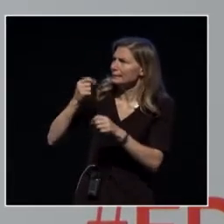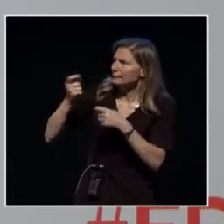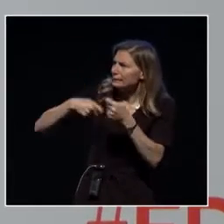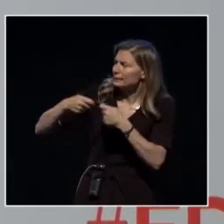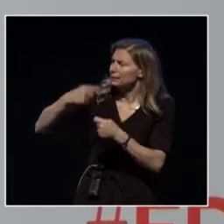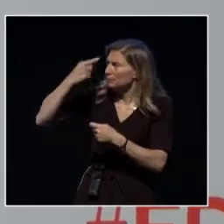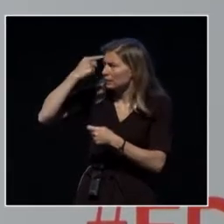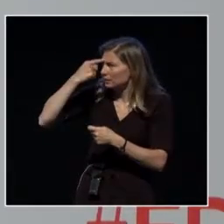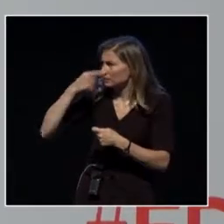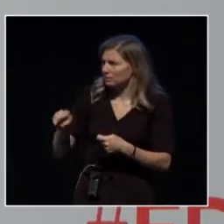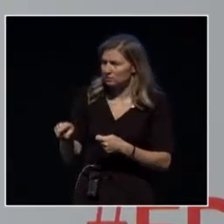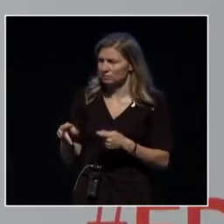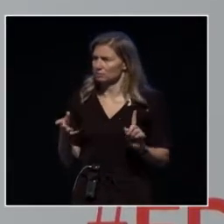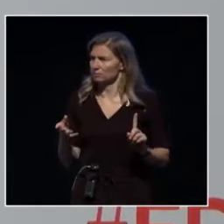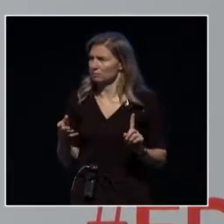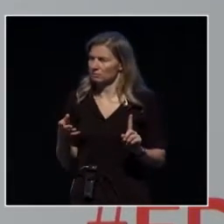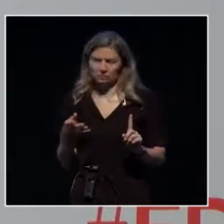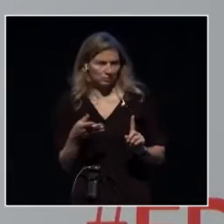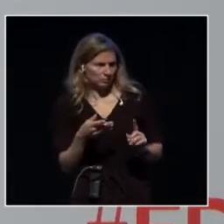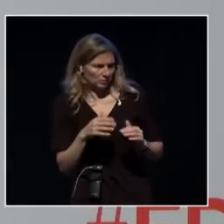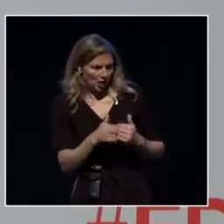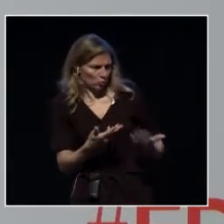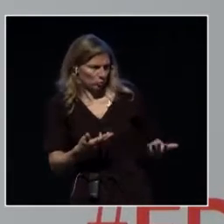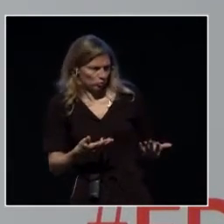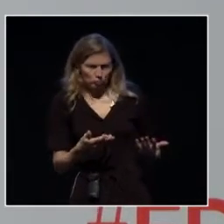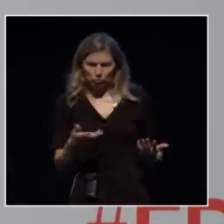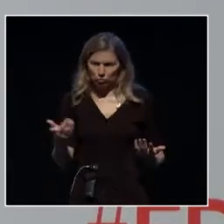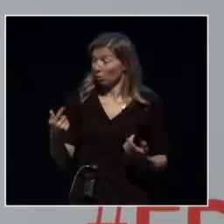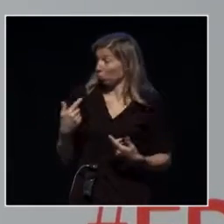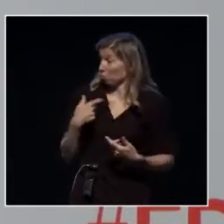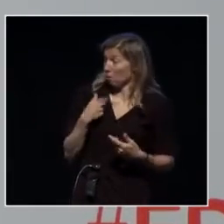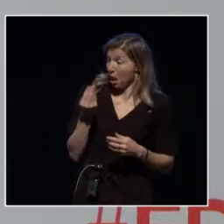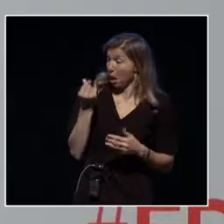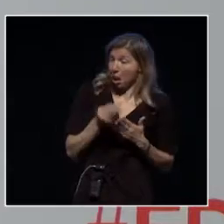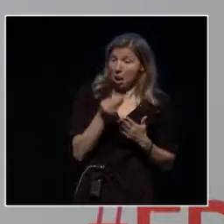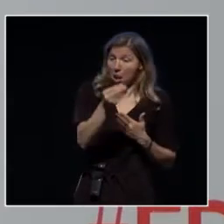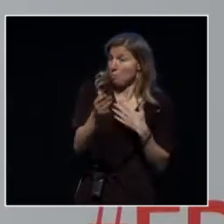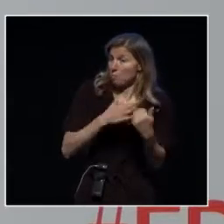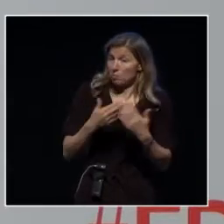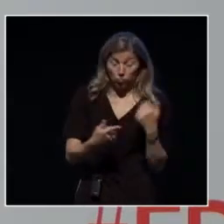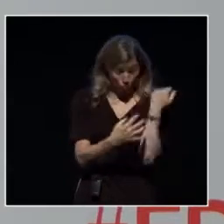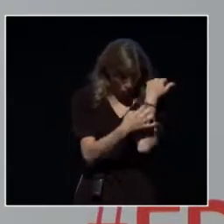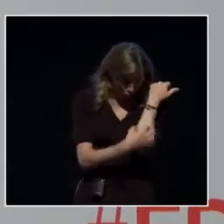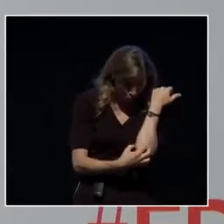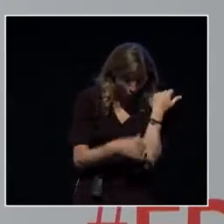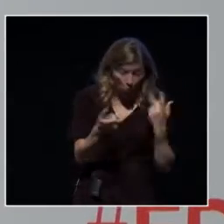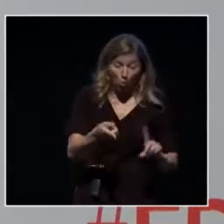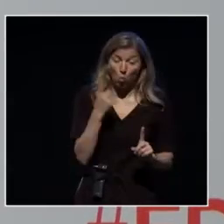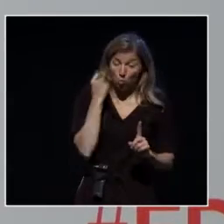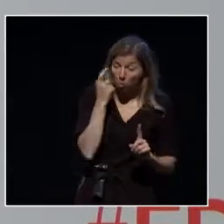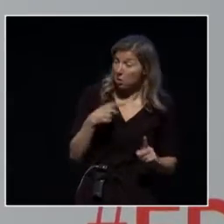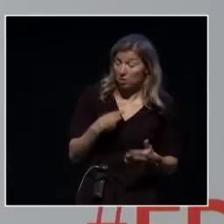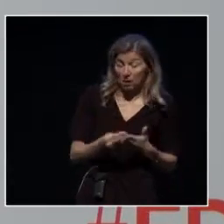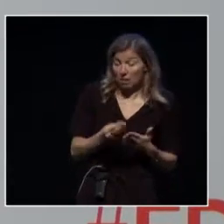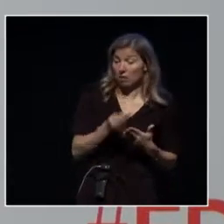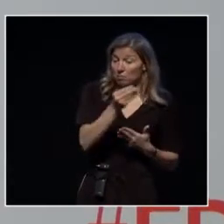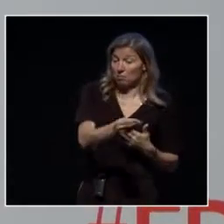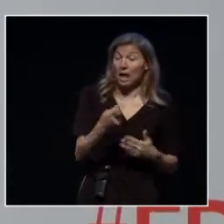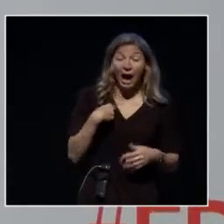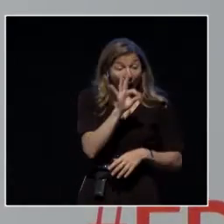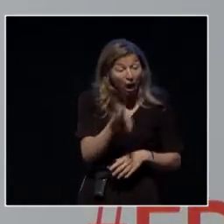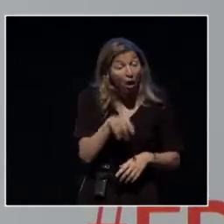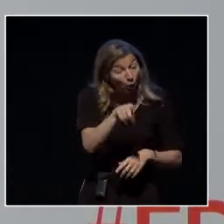make it out? I said, I lend money to anybody who is a poor person, who is a woman. I lend it money. I never asked, are